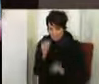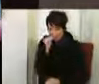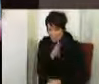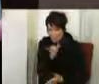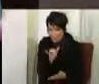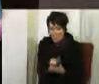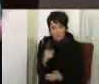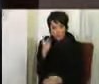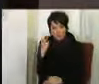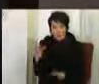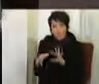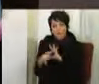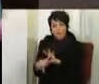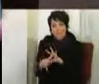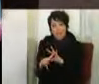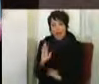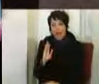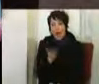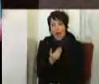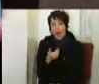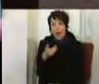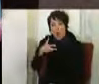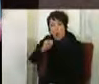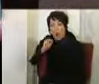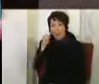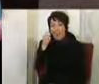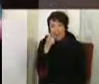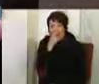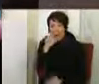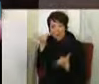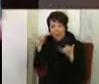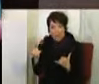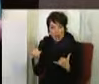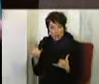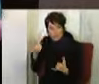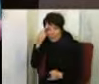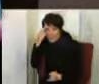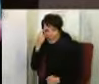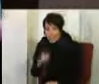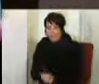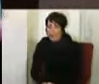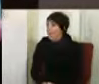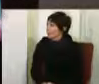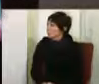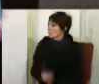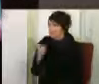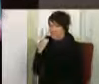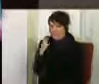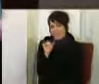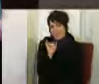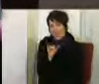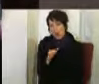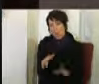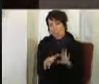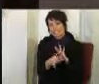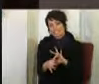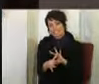see relationships through our own eyes and through the contemporary world. Many of us would see those